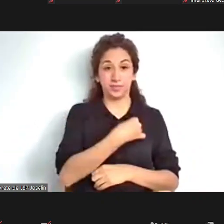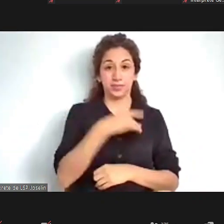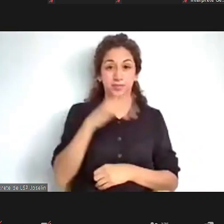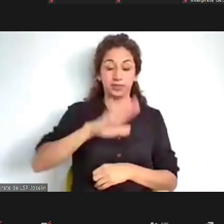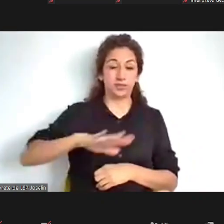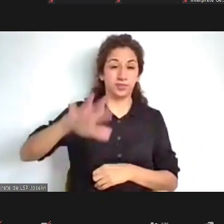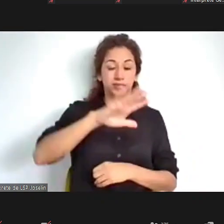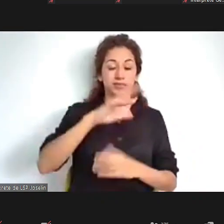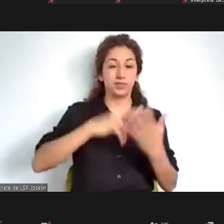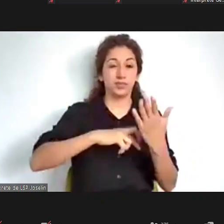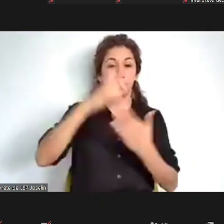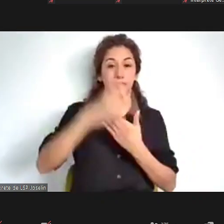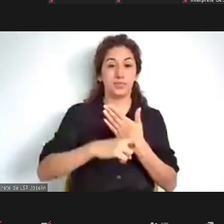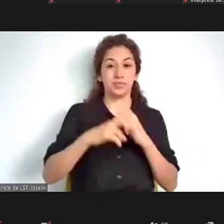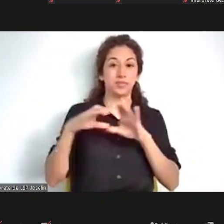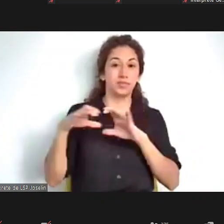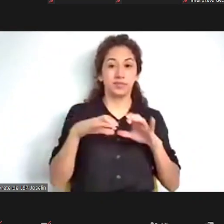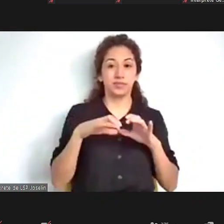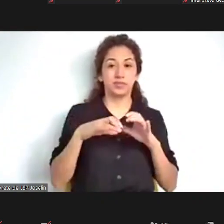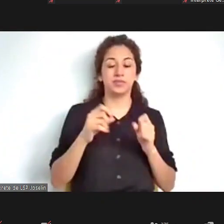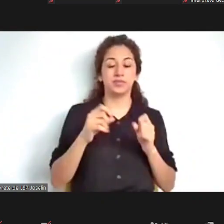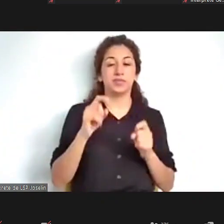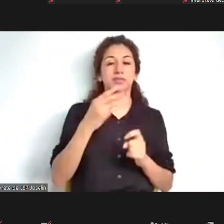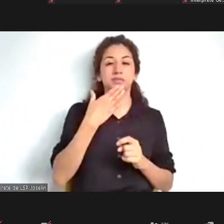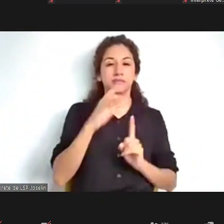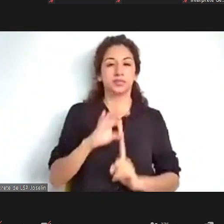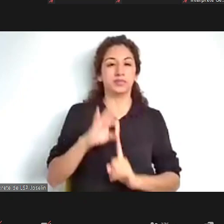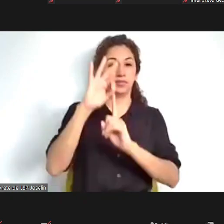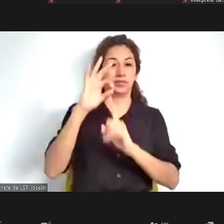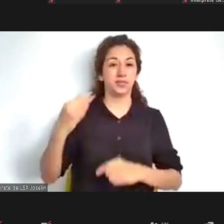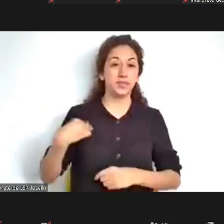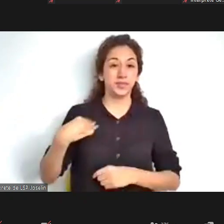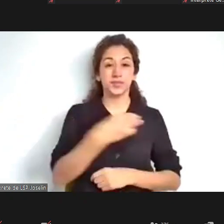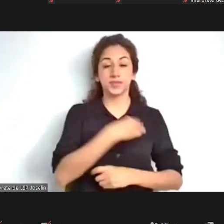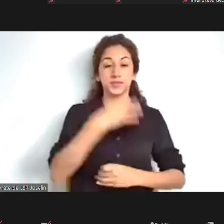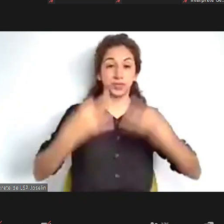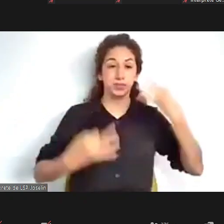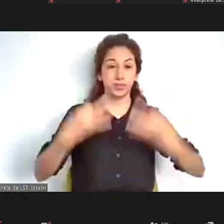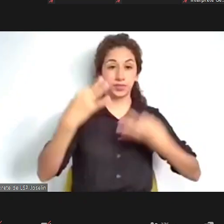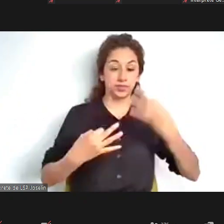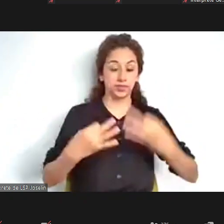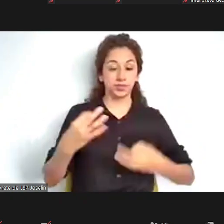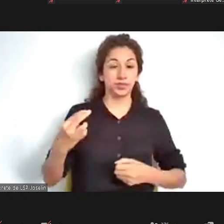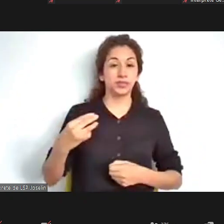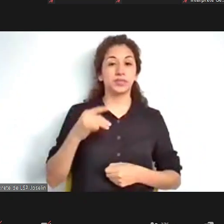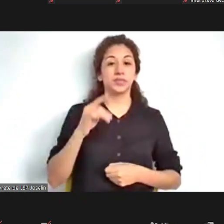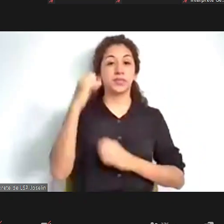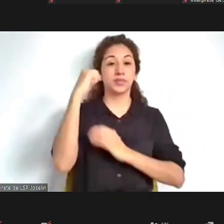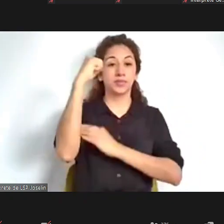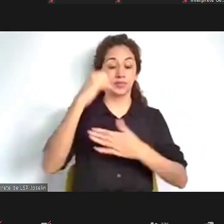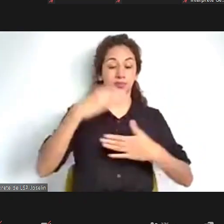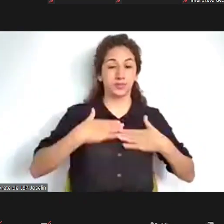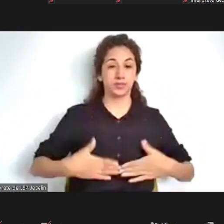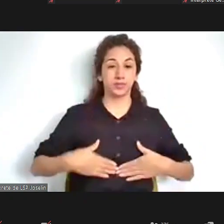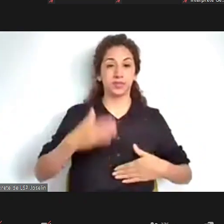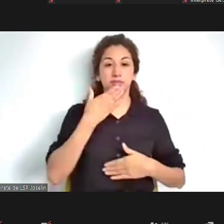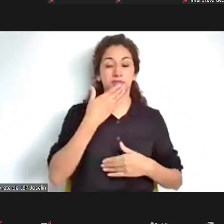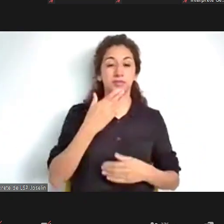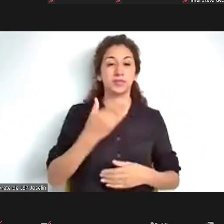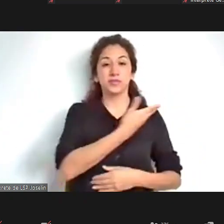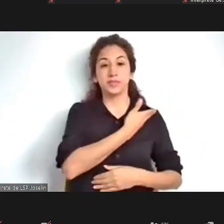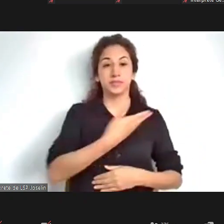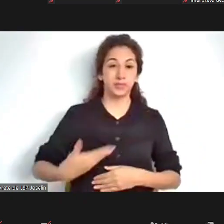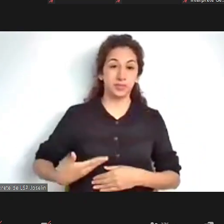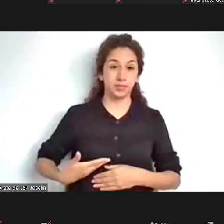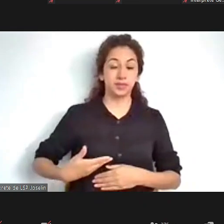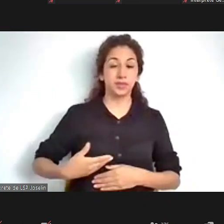in different actions of the plan a national plan and especially to the ministry of justice and human rights